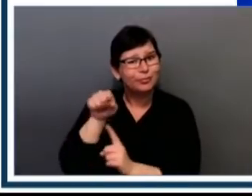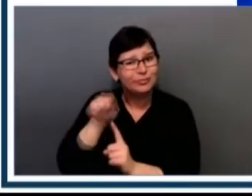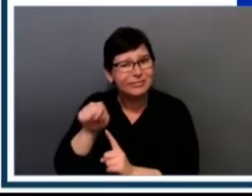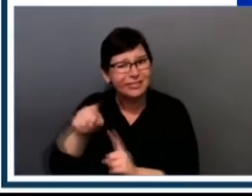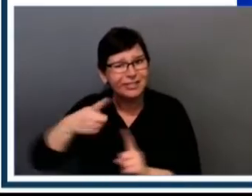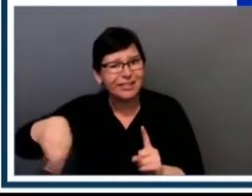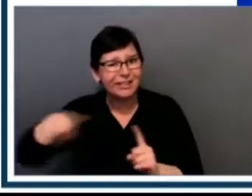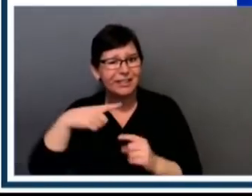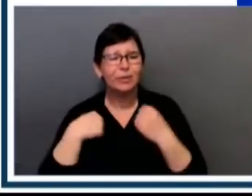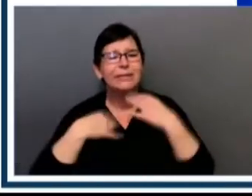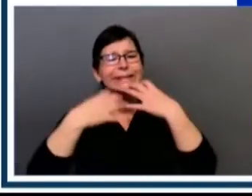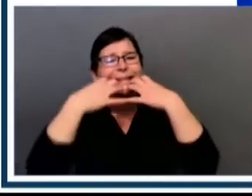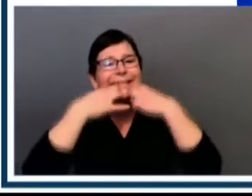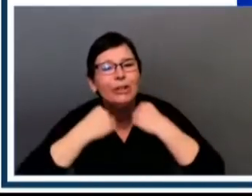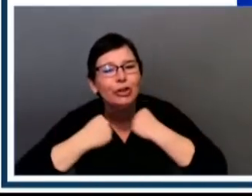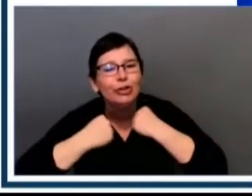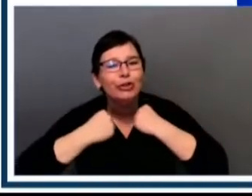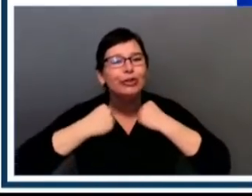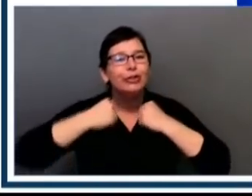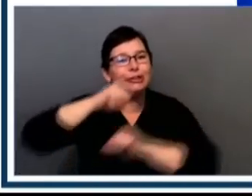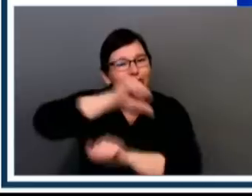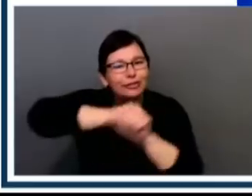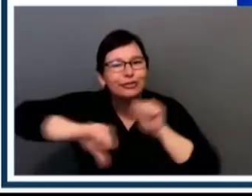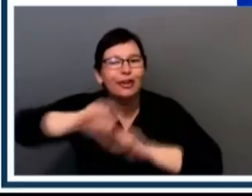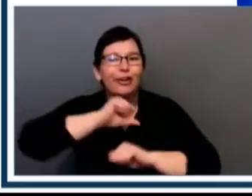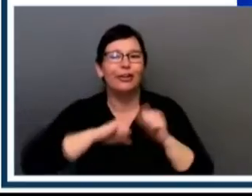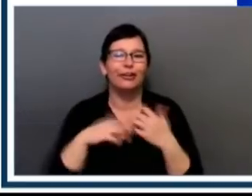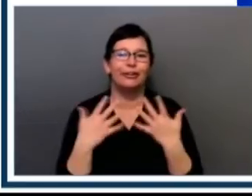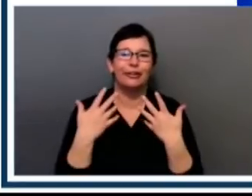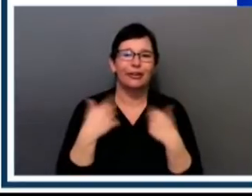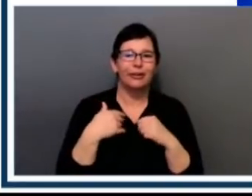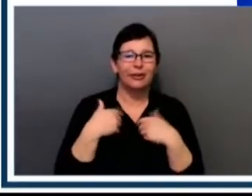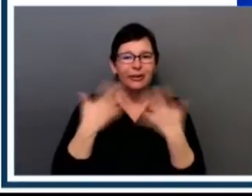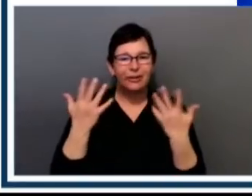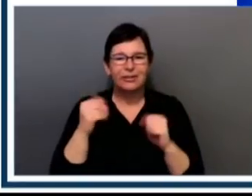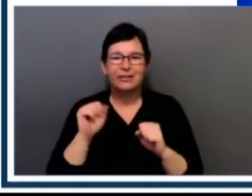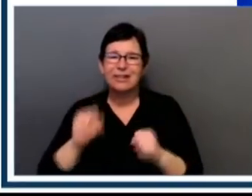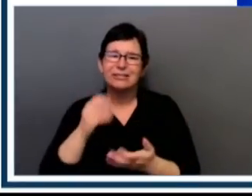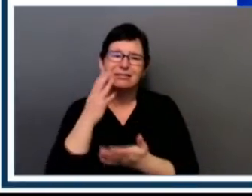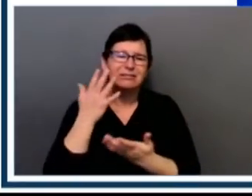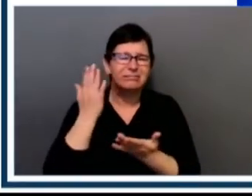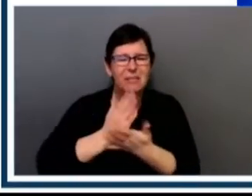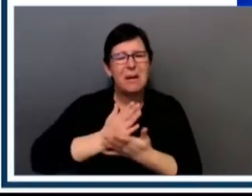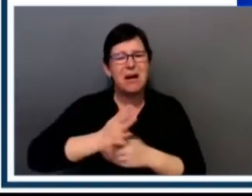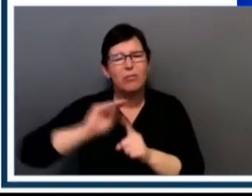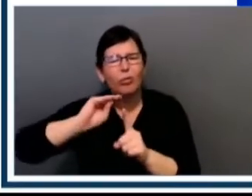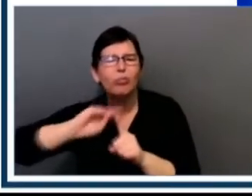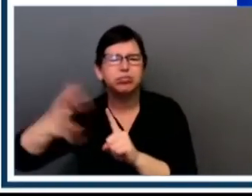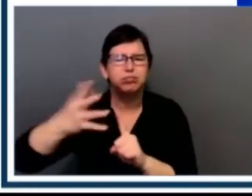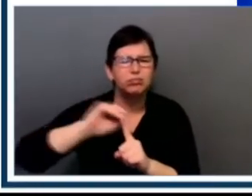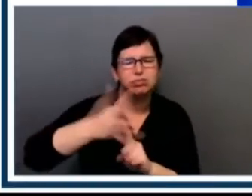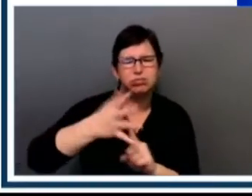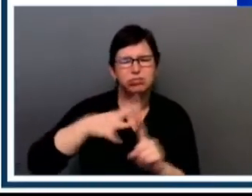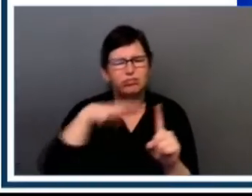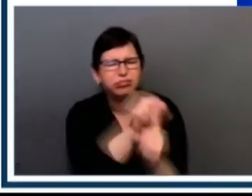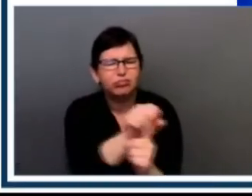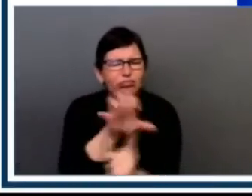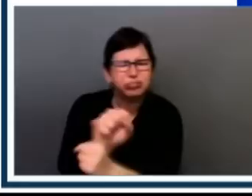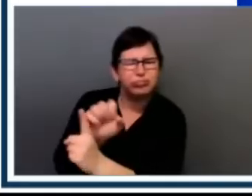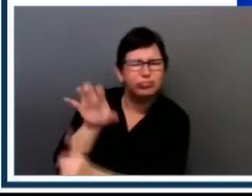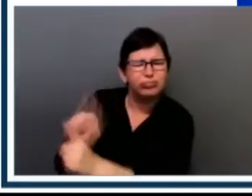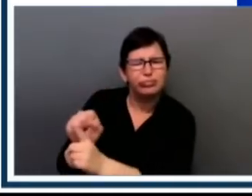opinions, and we remember that we're all on the same team, because we are all on the same team. And our leadership